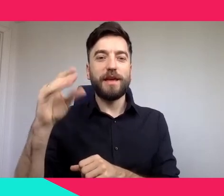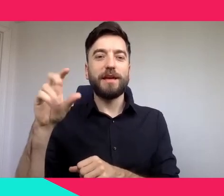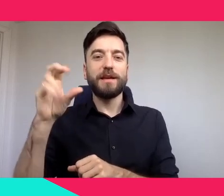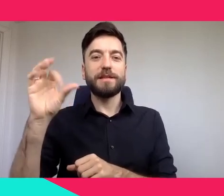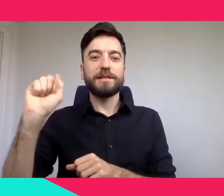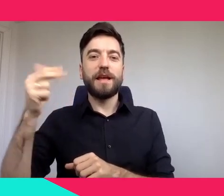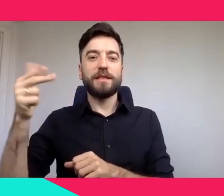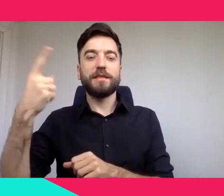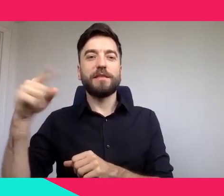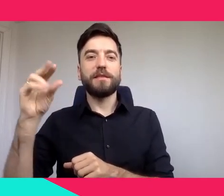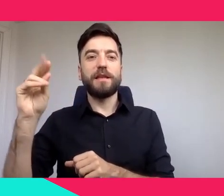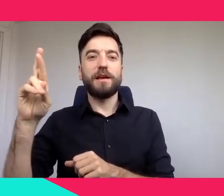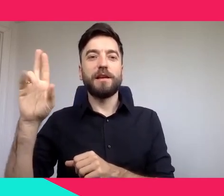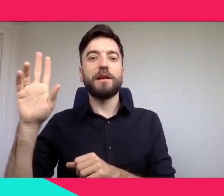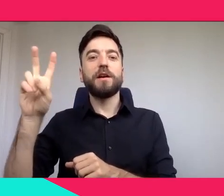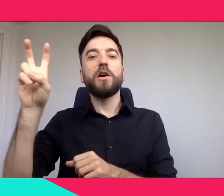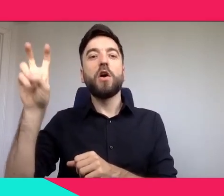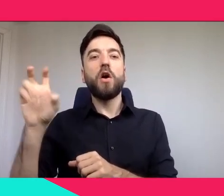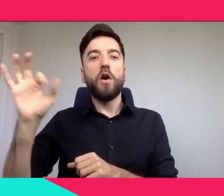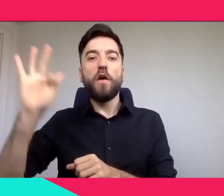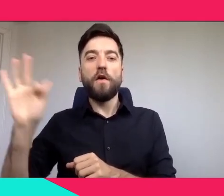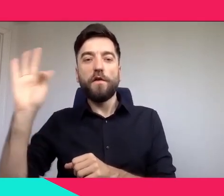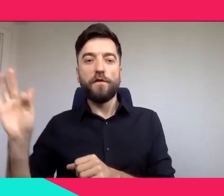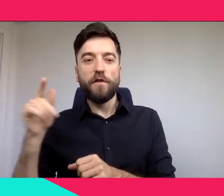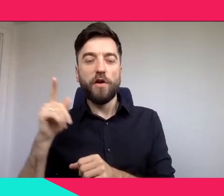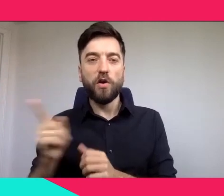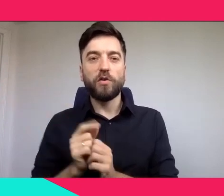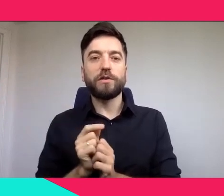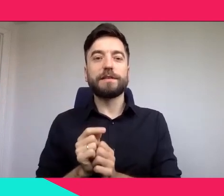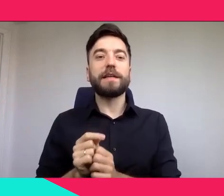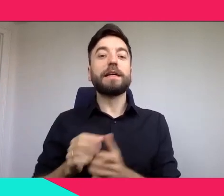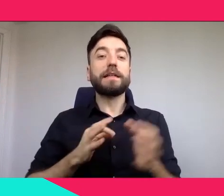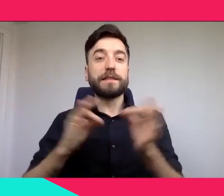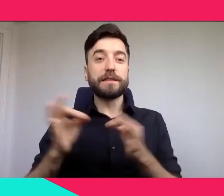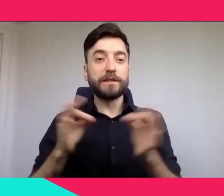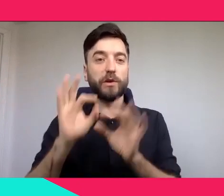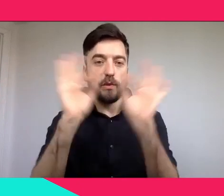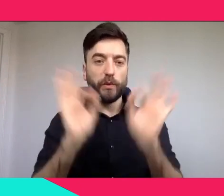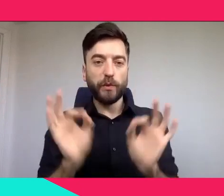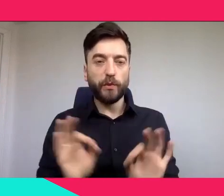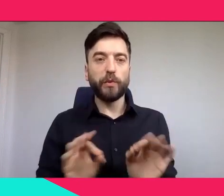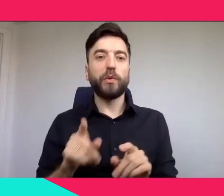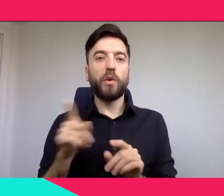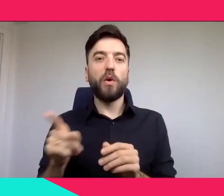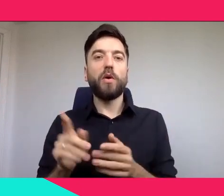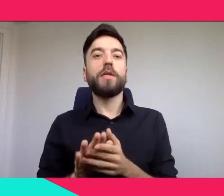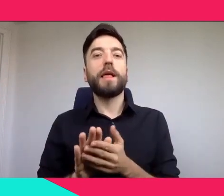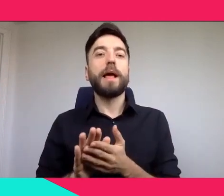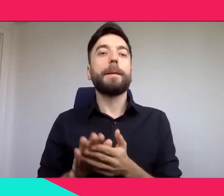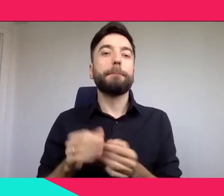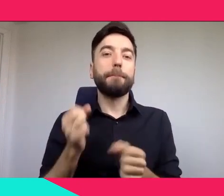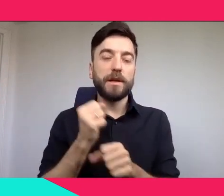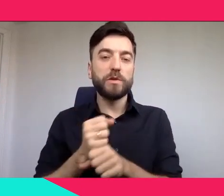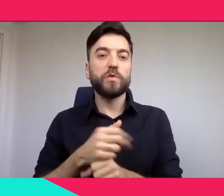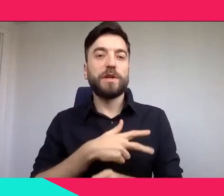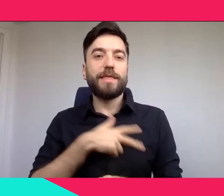the SMK, Statens Museum for Kunst in Copenhagen, as curator and senior advisor in the field of